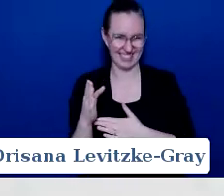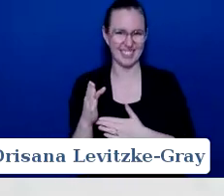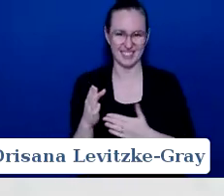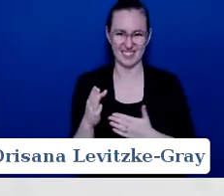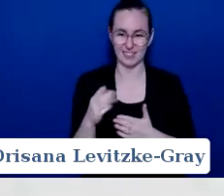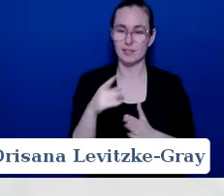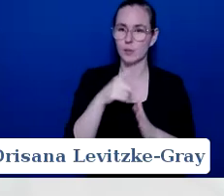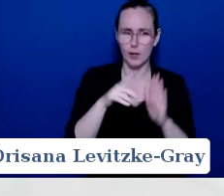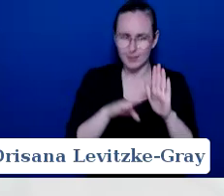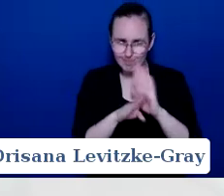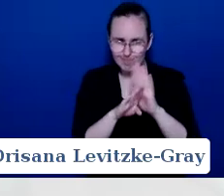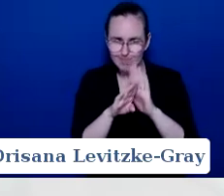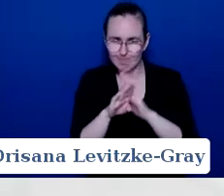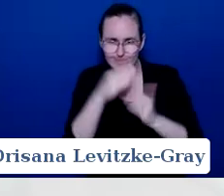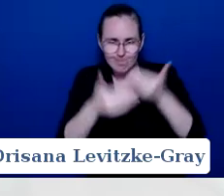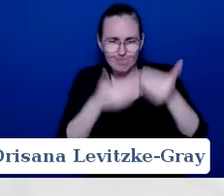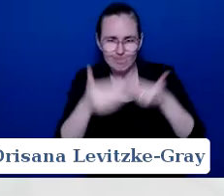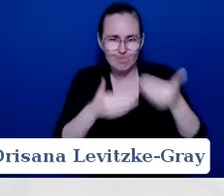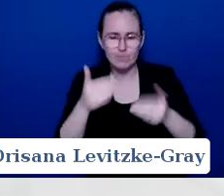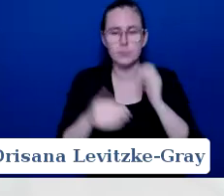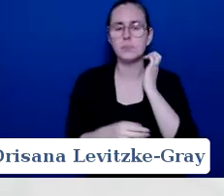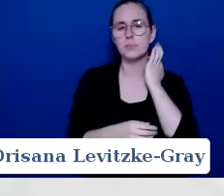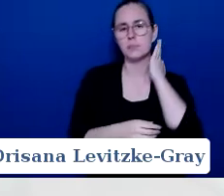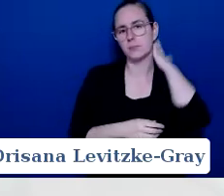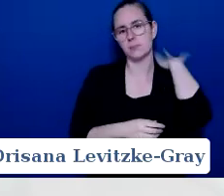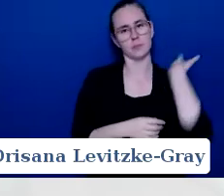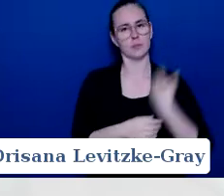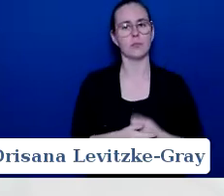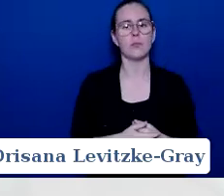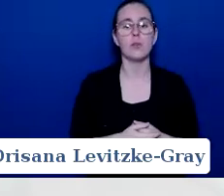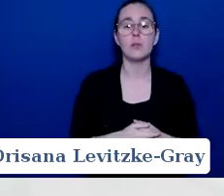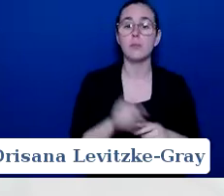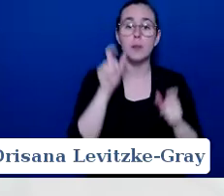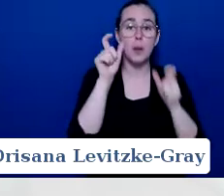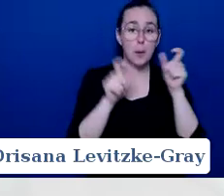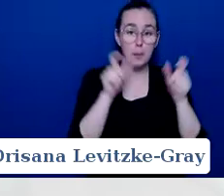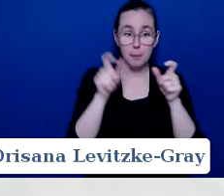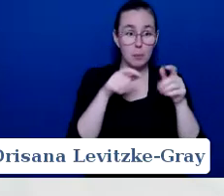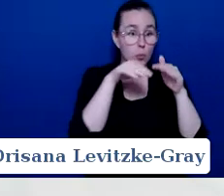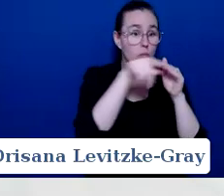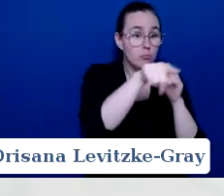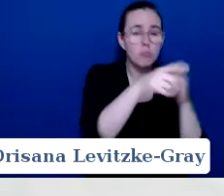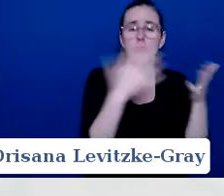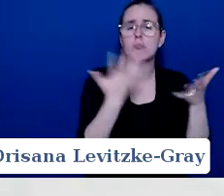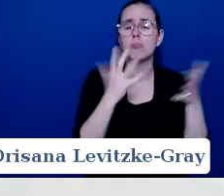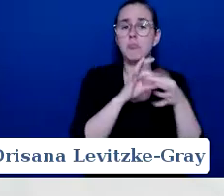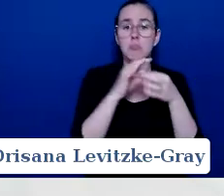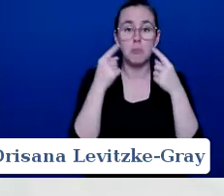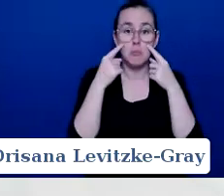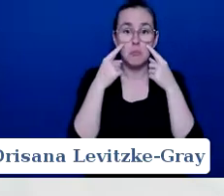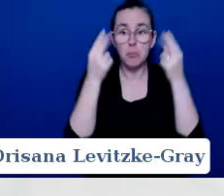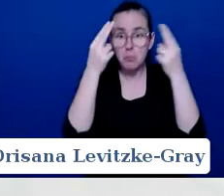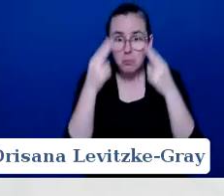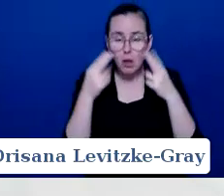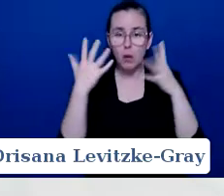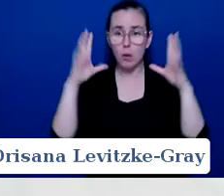accessible. As you can see, there is an audio guide for those who have visual difficulties. And for now, e-disability has